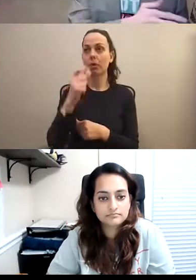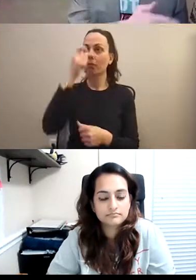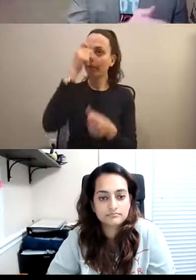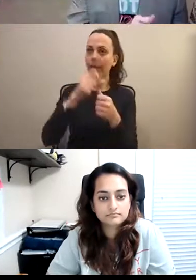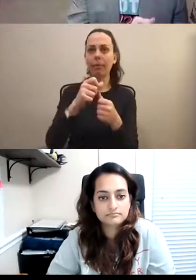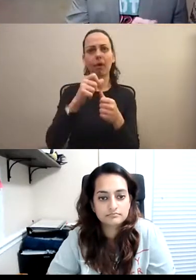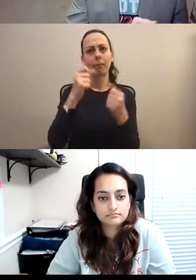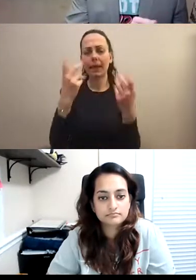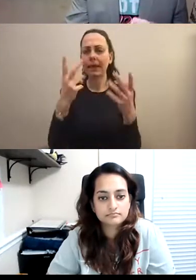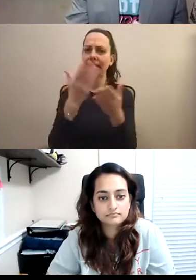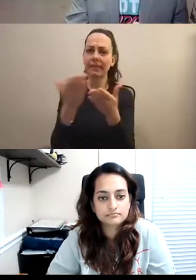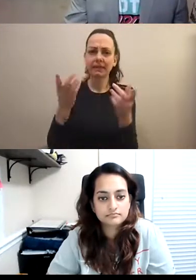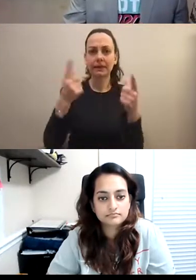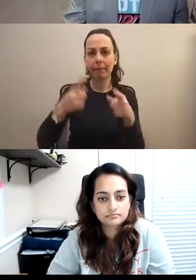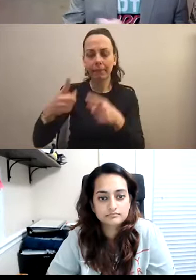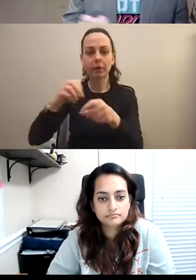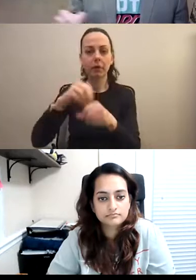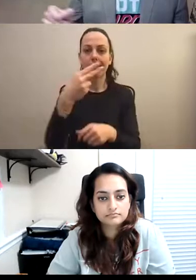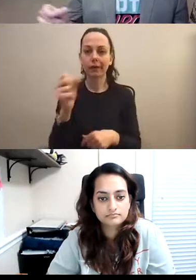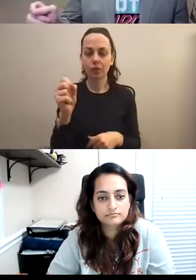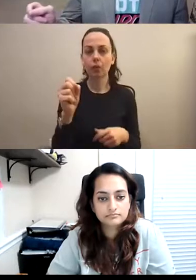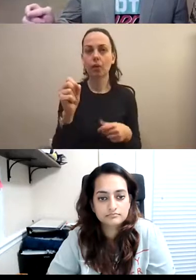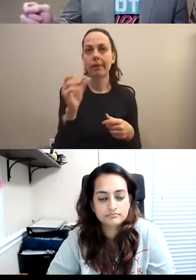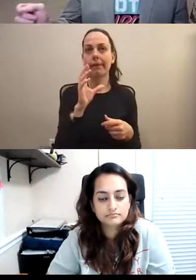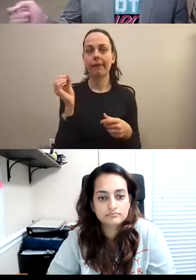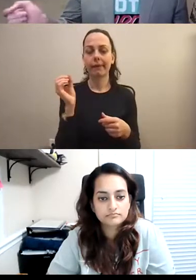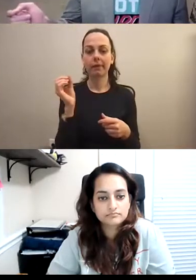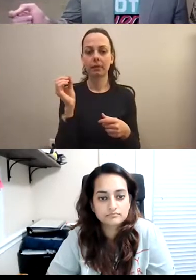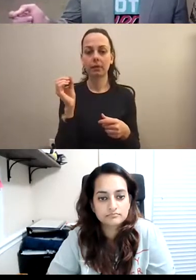things happening in high school, and